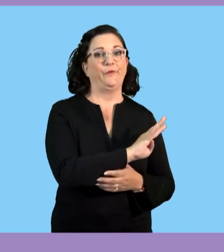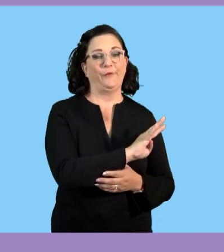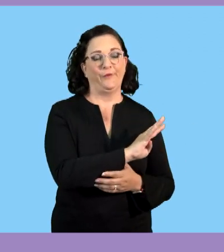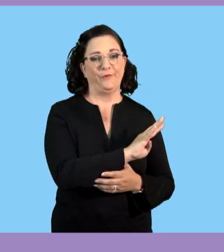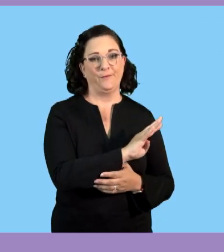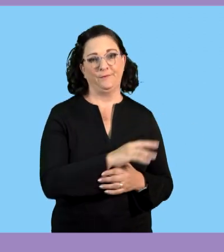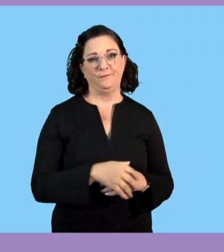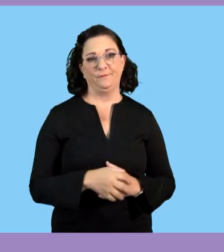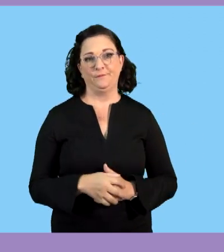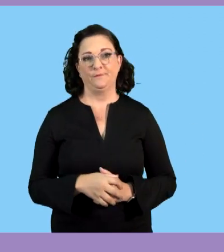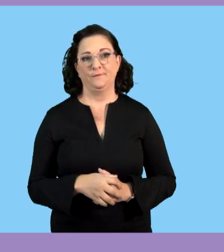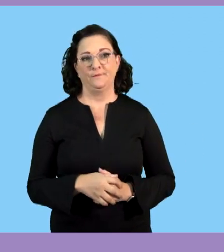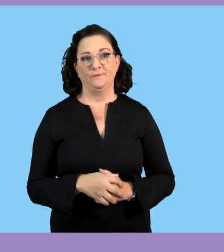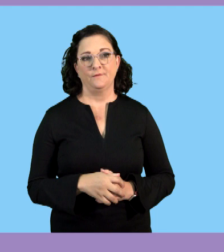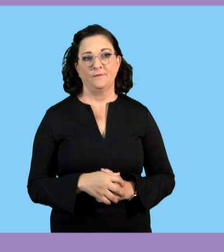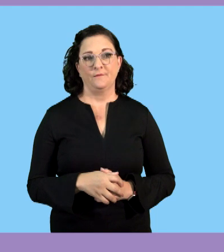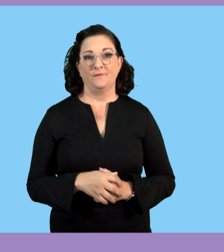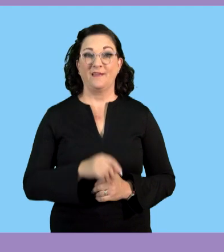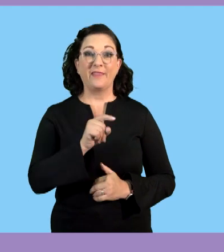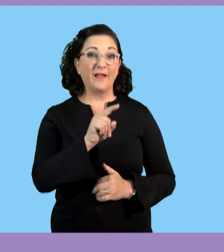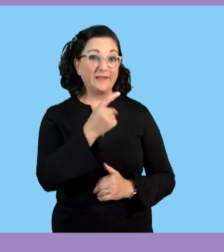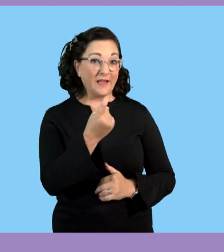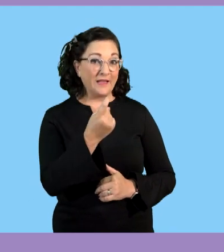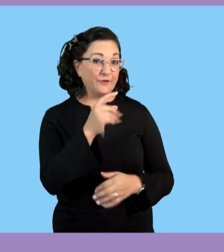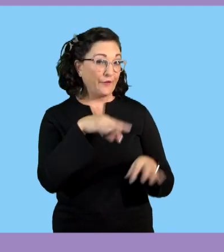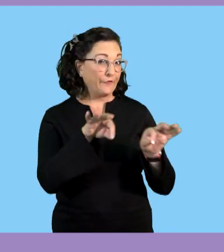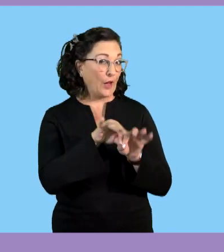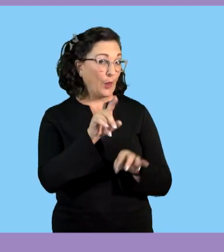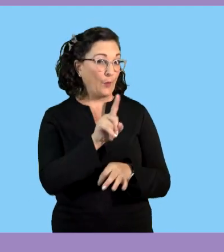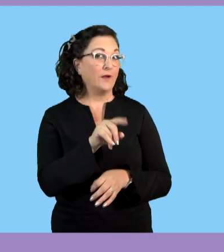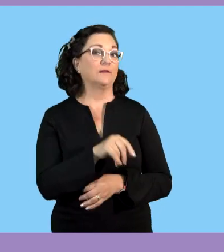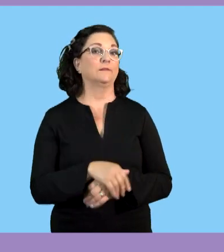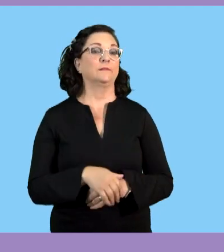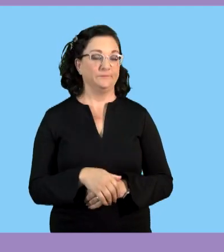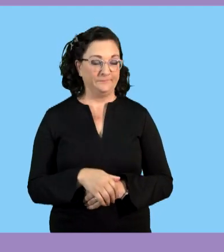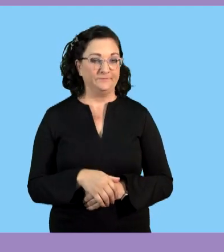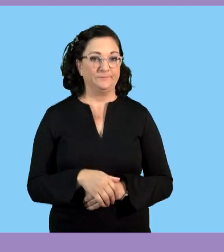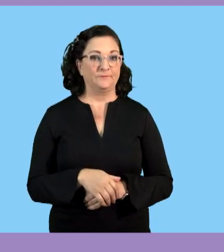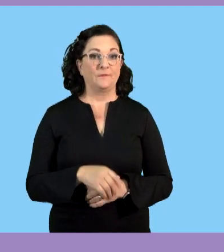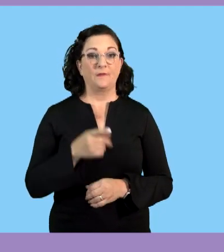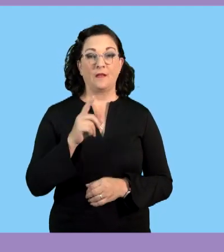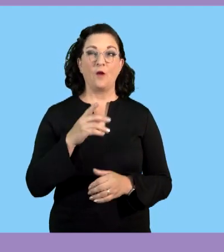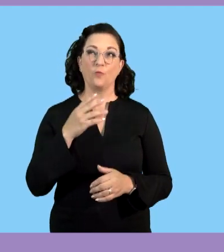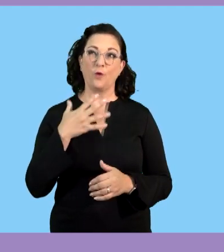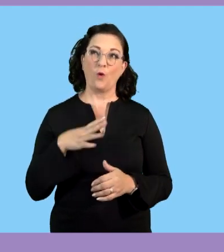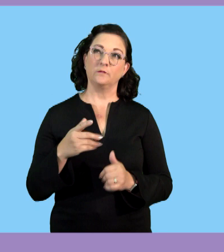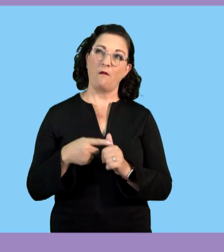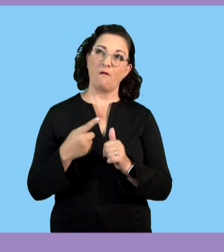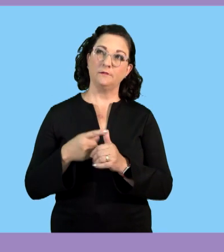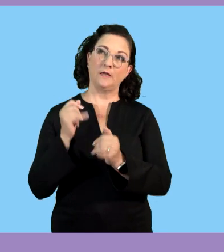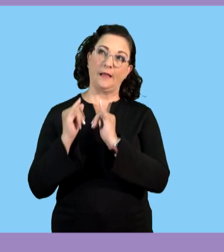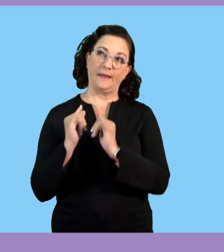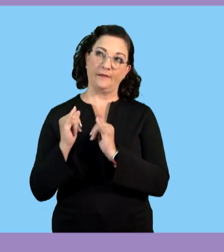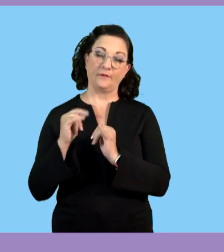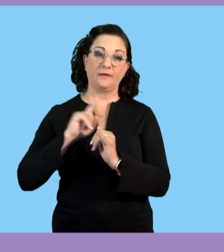does this mean? What is the value of that x in this case? Now, for us to get an answer of 11, we saw that